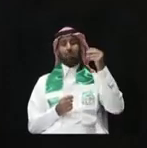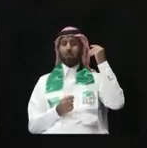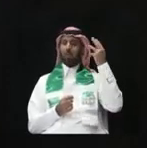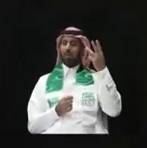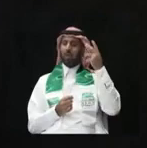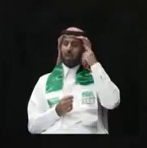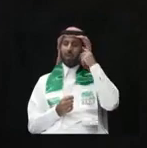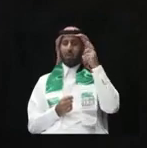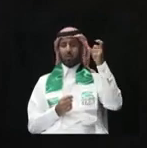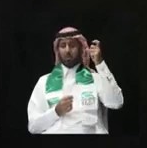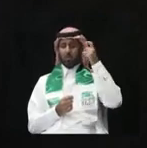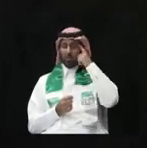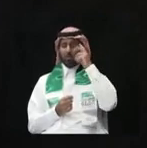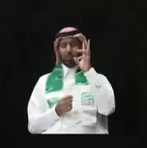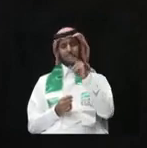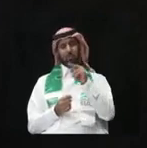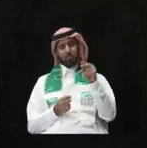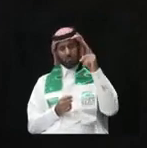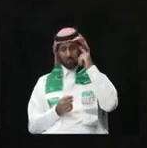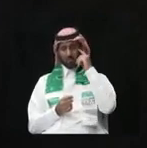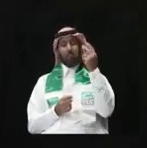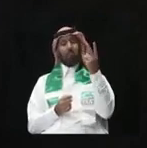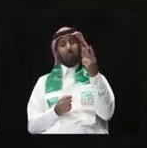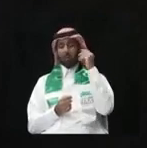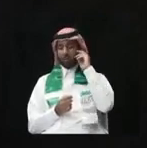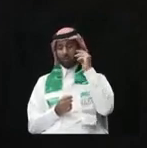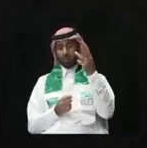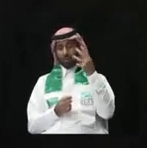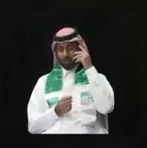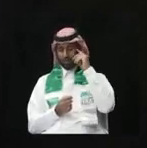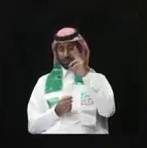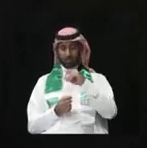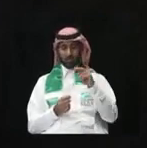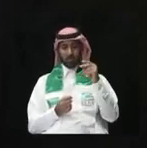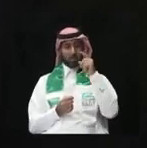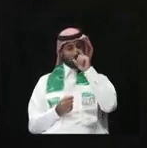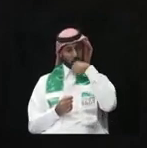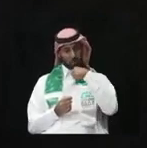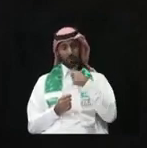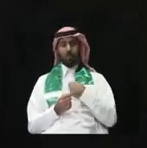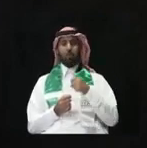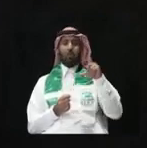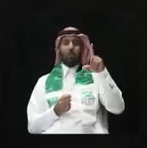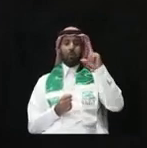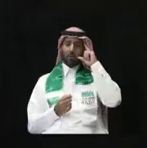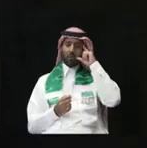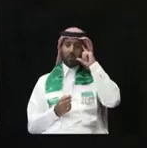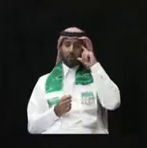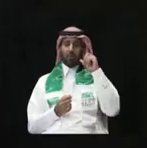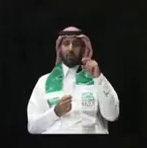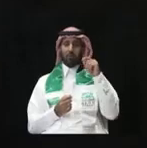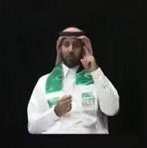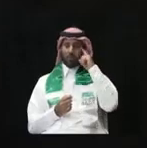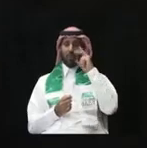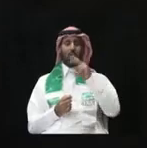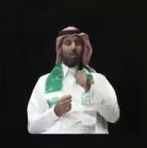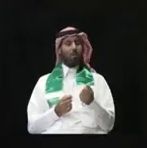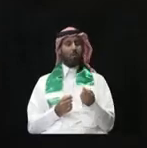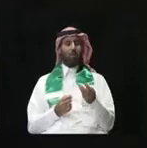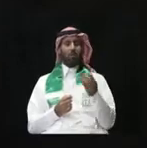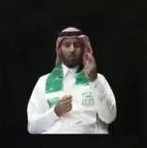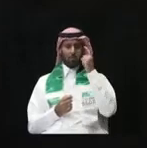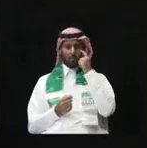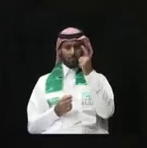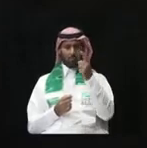February, Muharram as well. Safar, you can write them with capital letters. Okay? Any number,